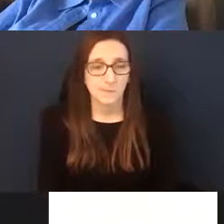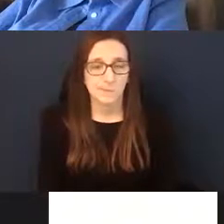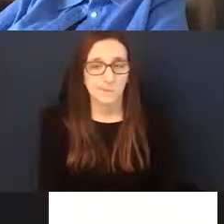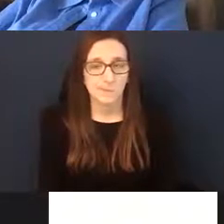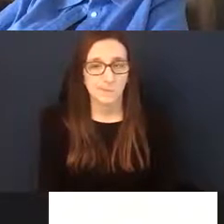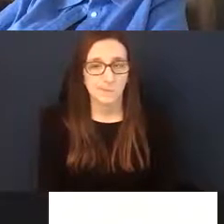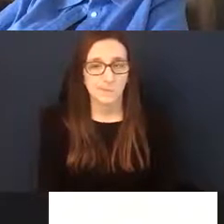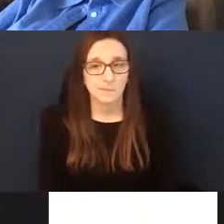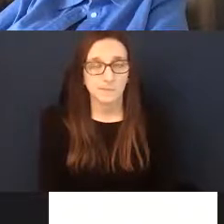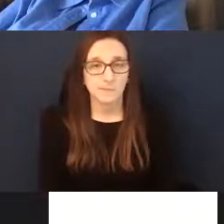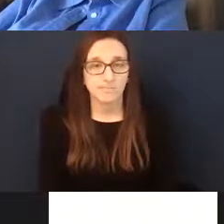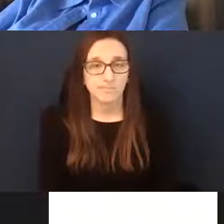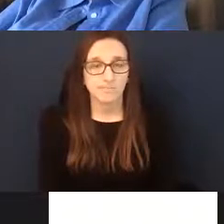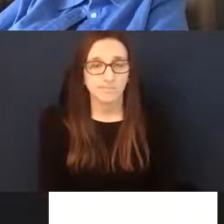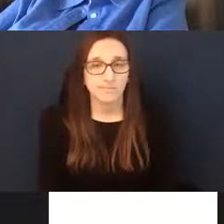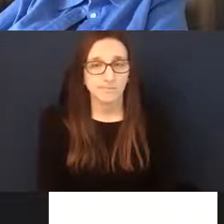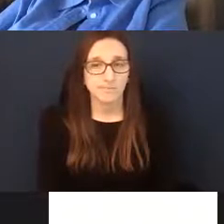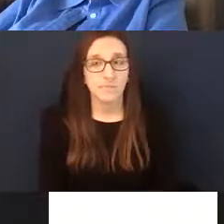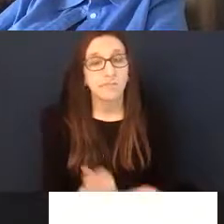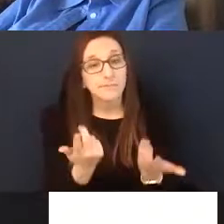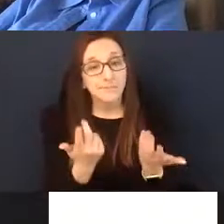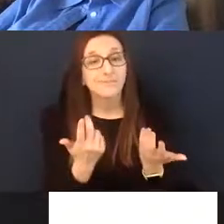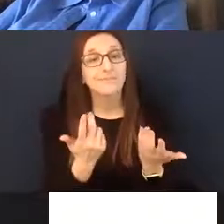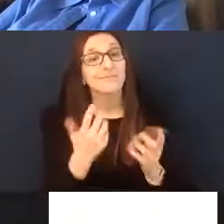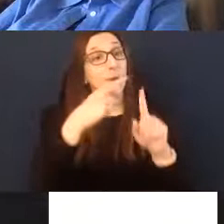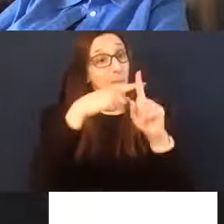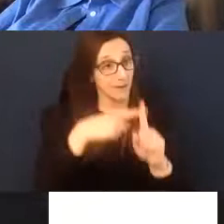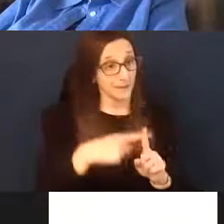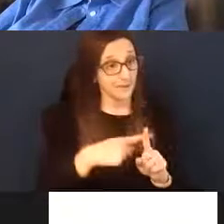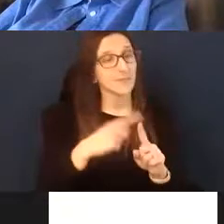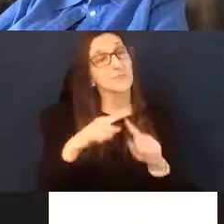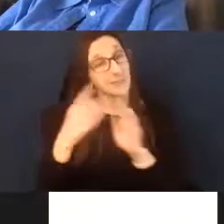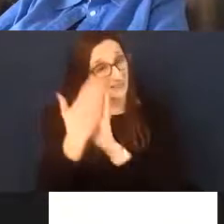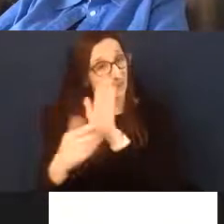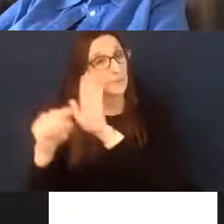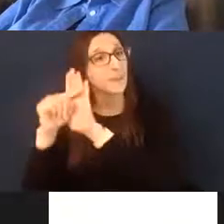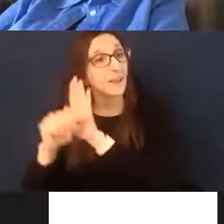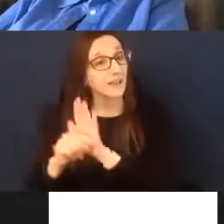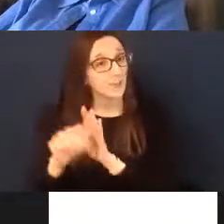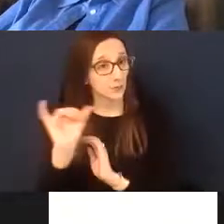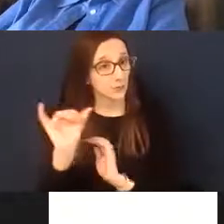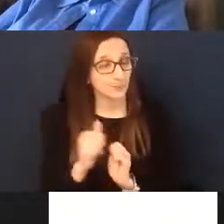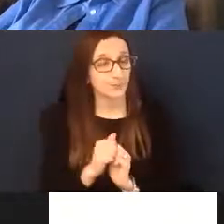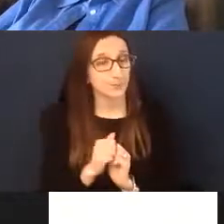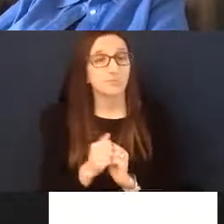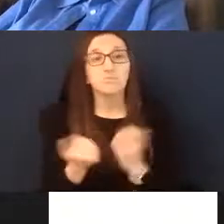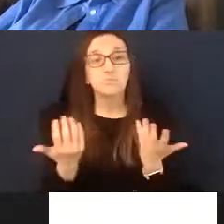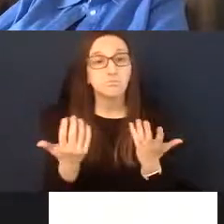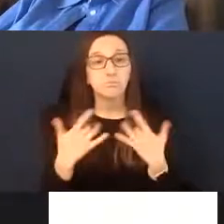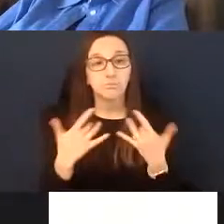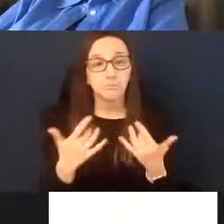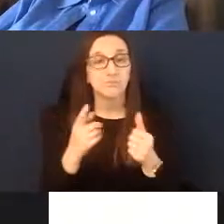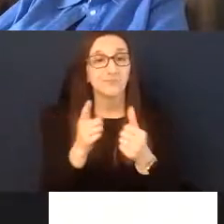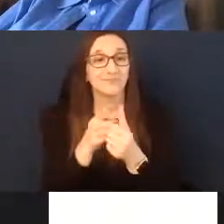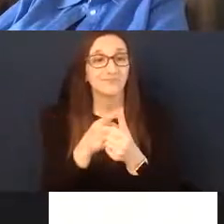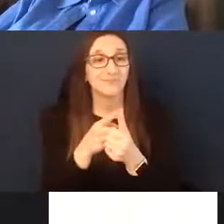some of the cons. So with all good, there is bad that comes with it. So some of the bad things about the paleo diet